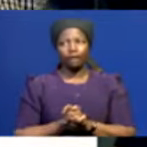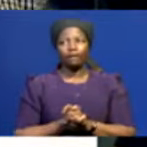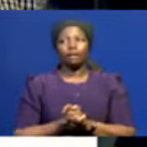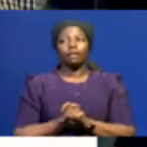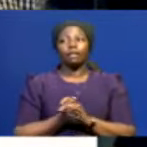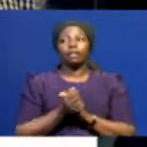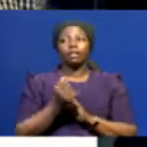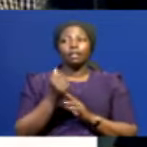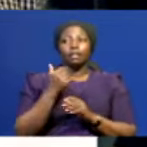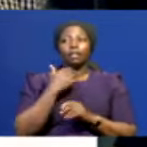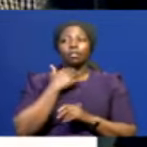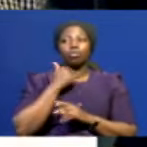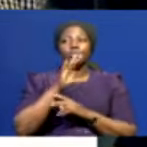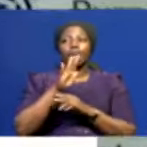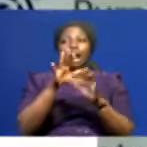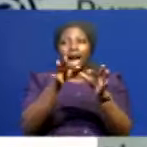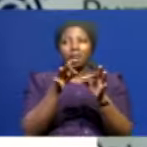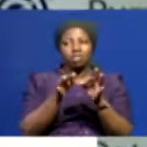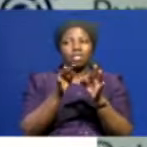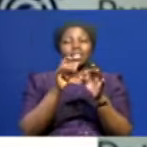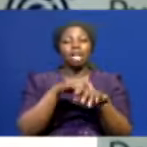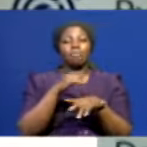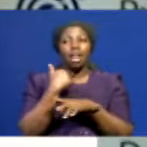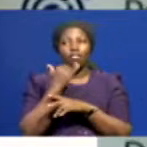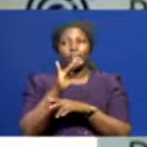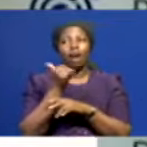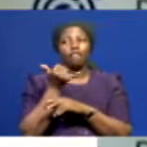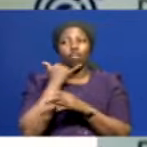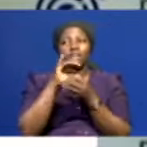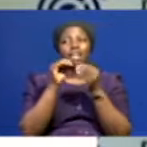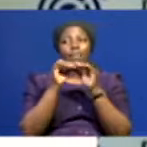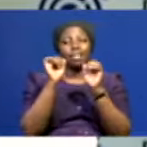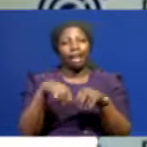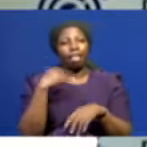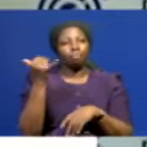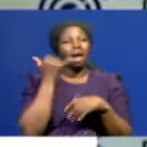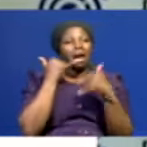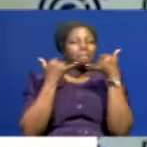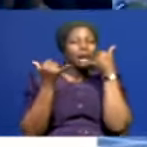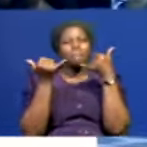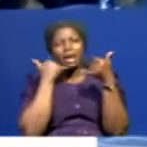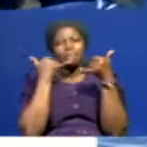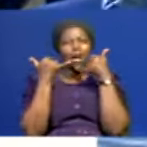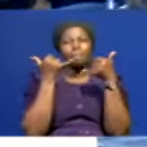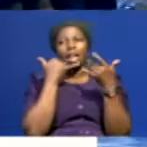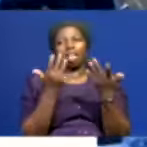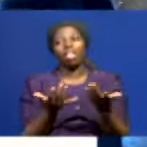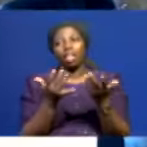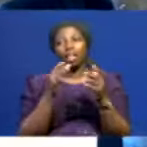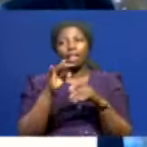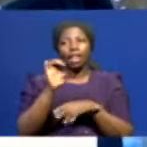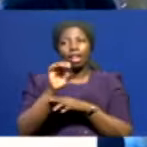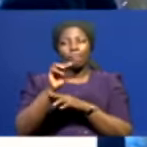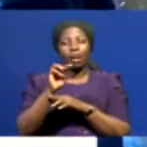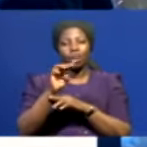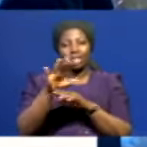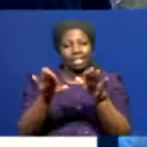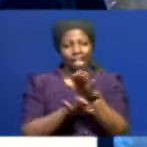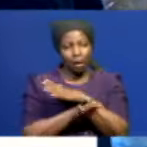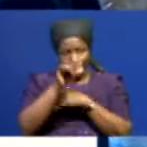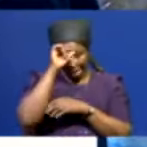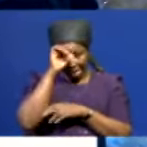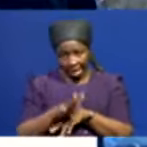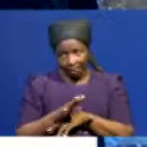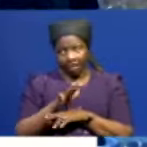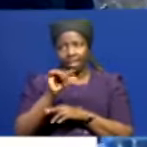they do? Once they have your number, they will call you incessantly. Elgeyo Marakwet Deputy Governor Professor